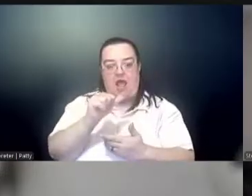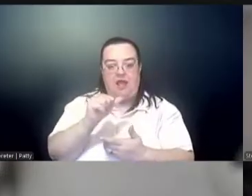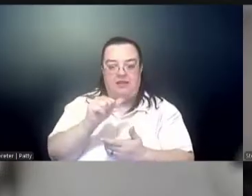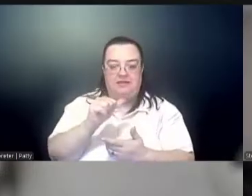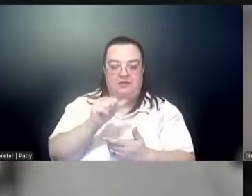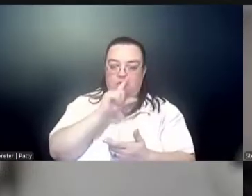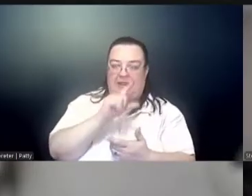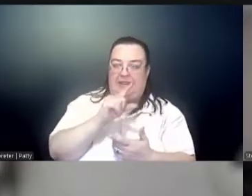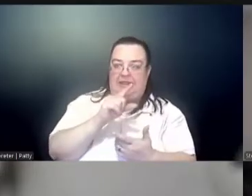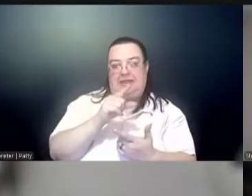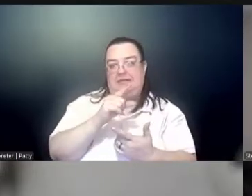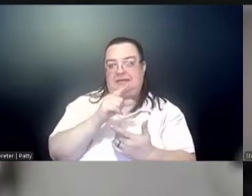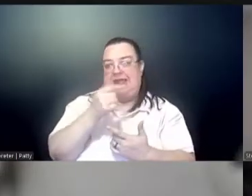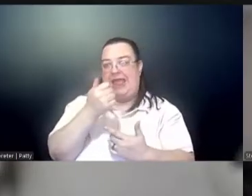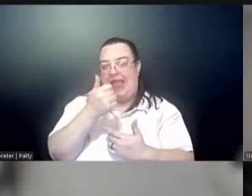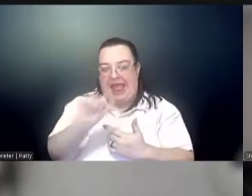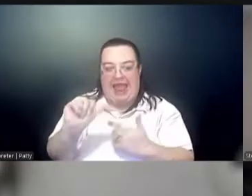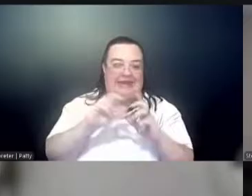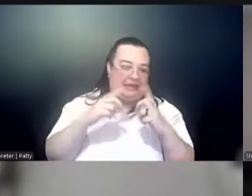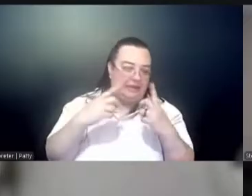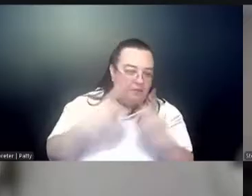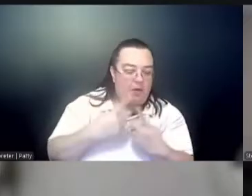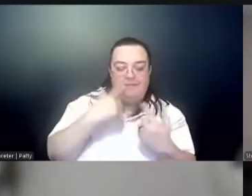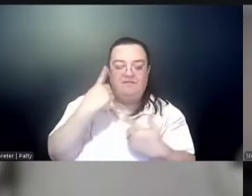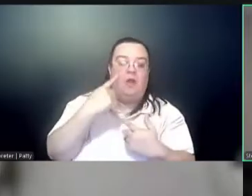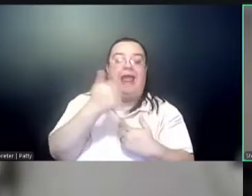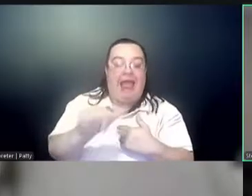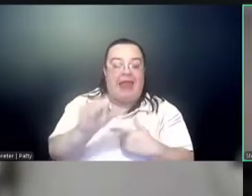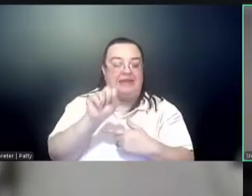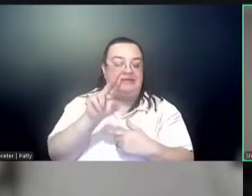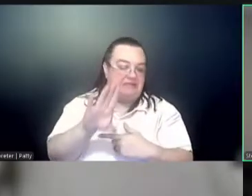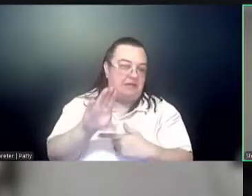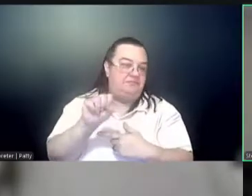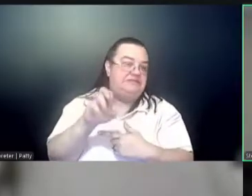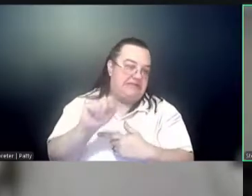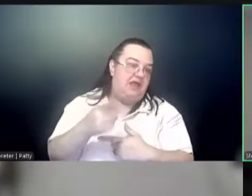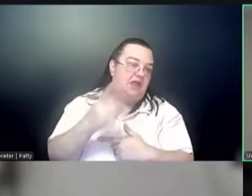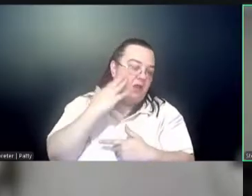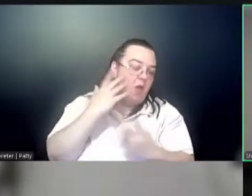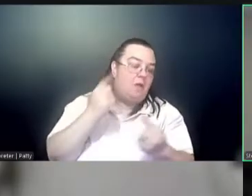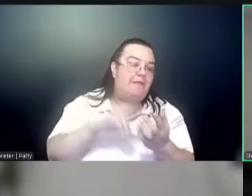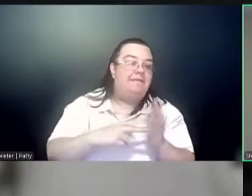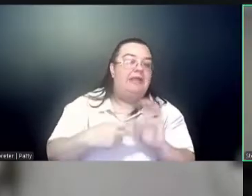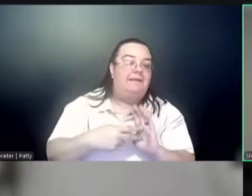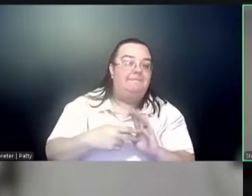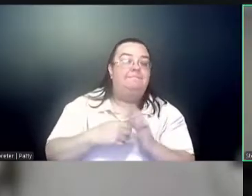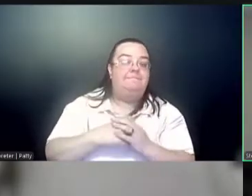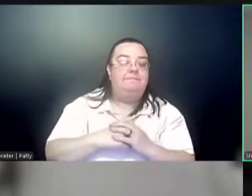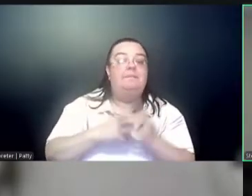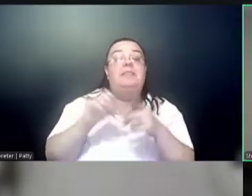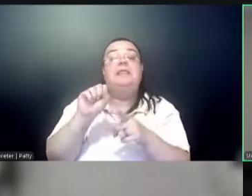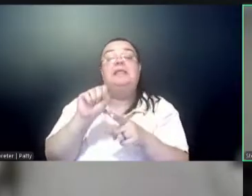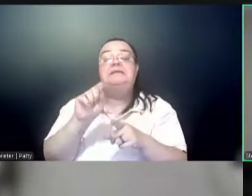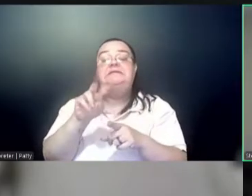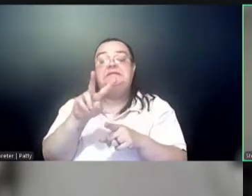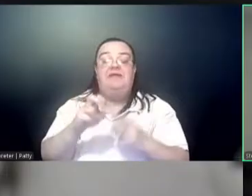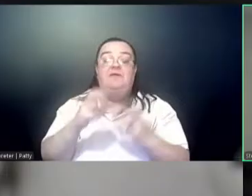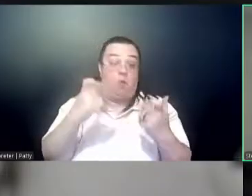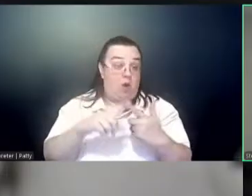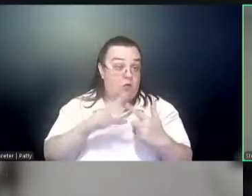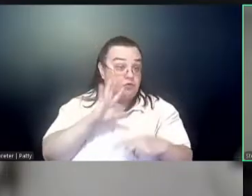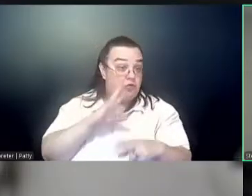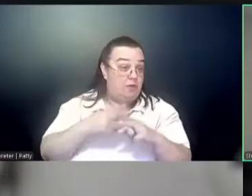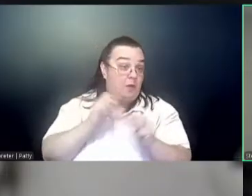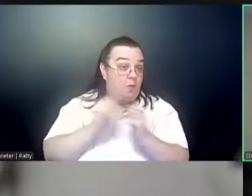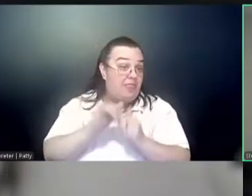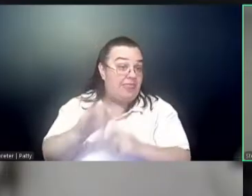department on any, subset. I think what I would point out with the actuals,